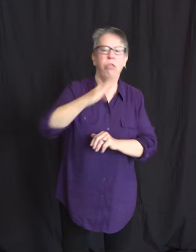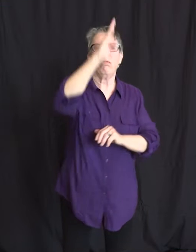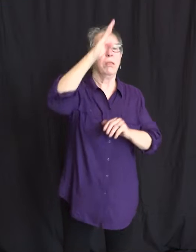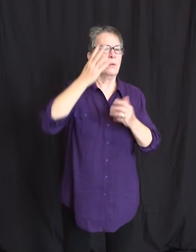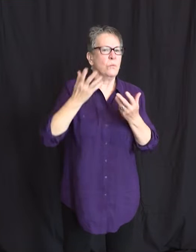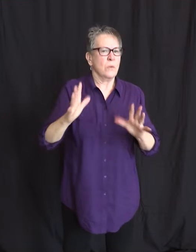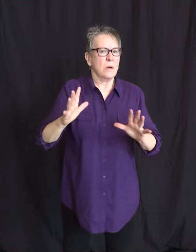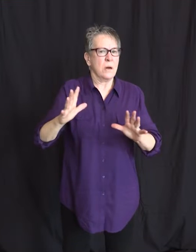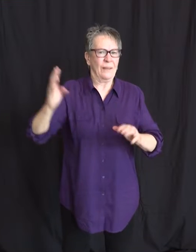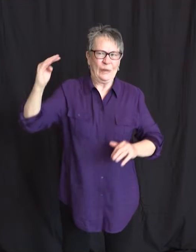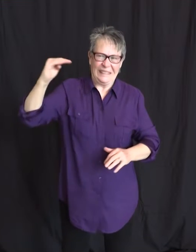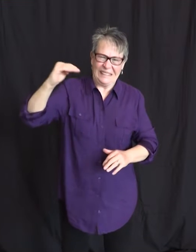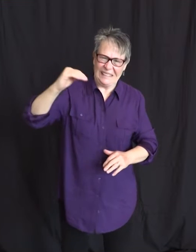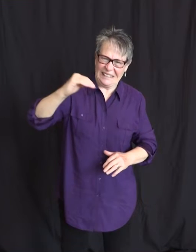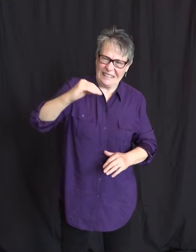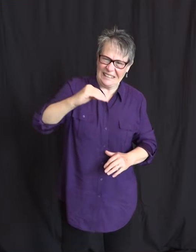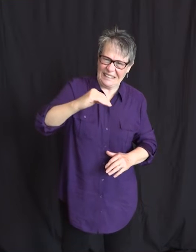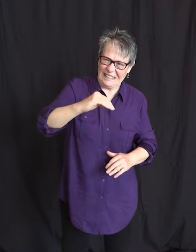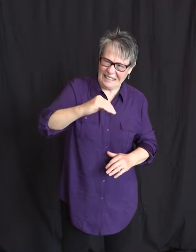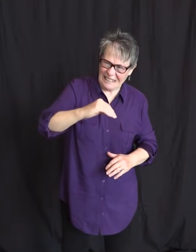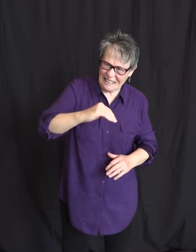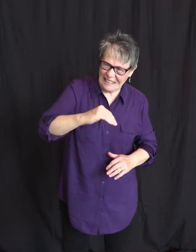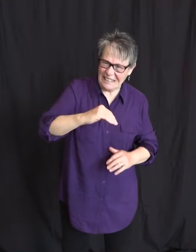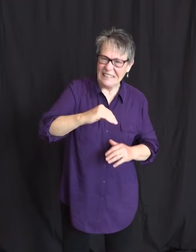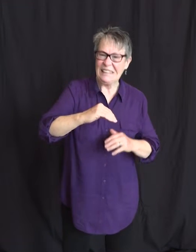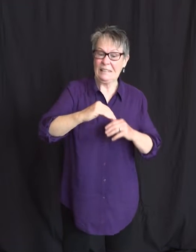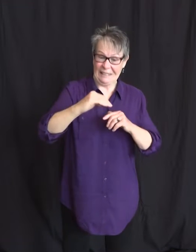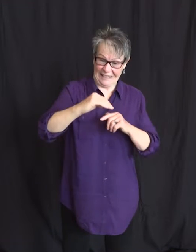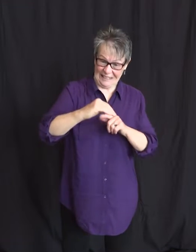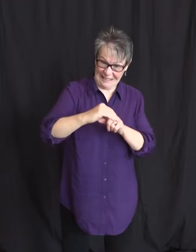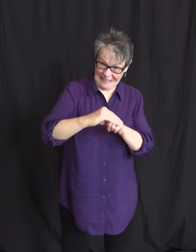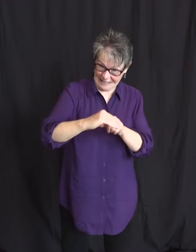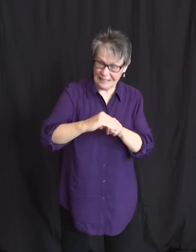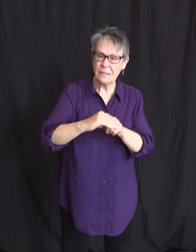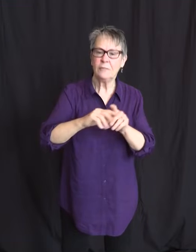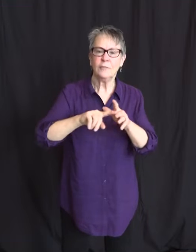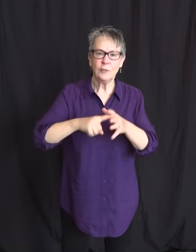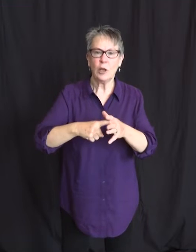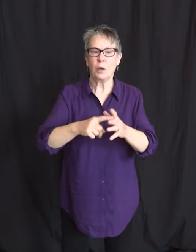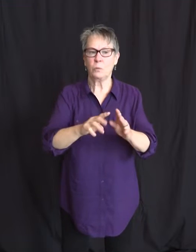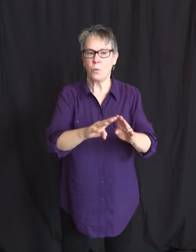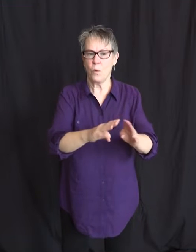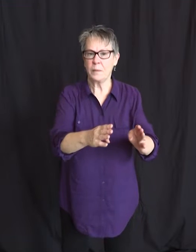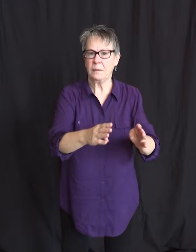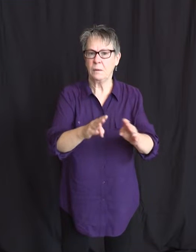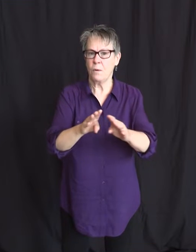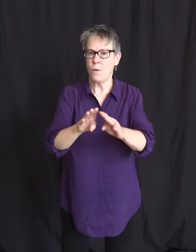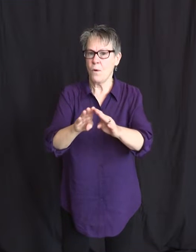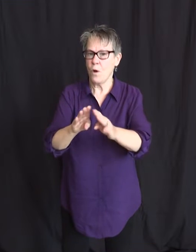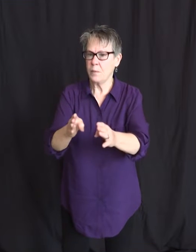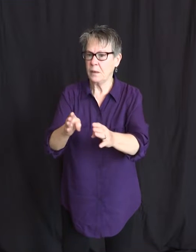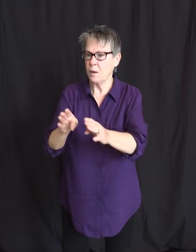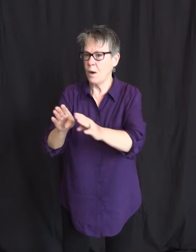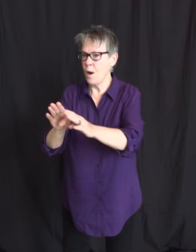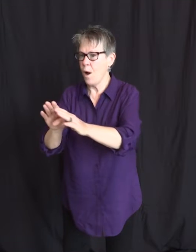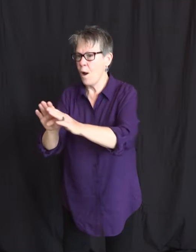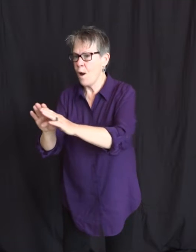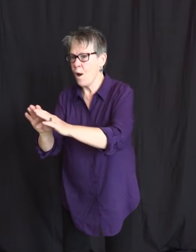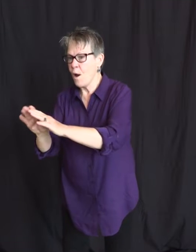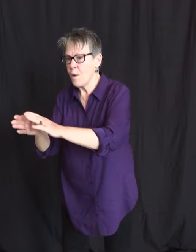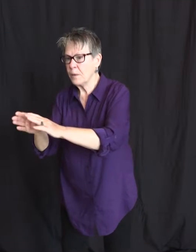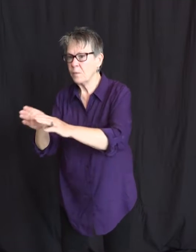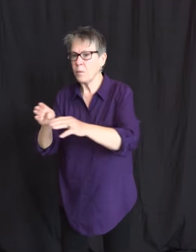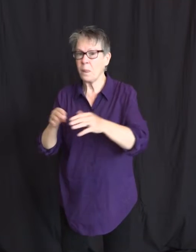move in turn down this road. I don't know when we'll be able to formally and finally start this journey. Hopefully, if we all keep